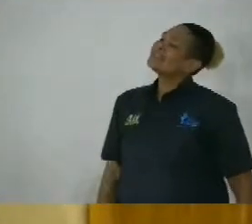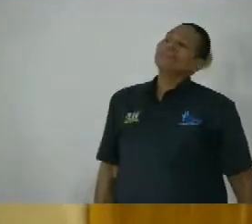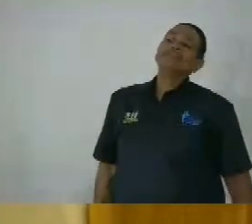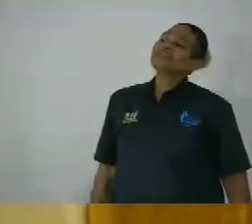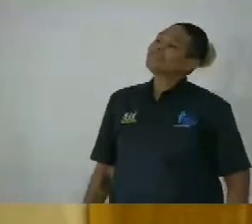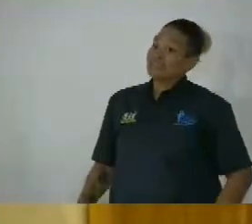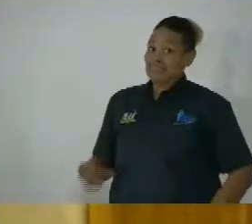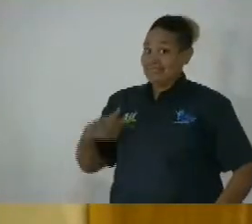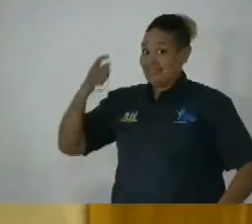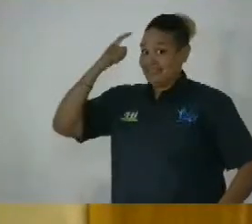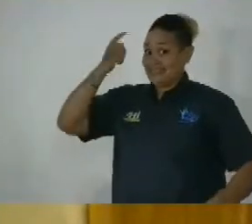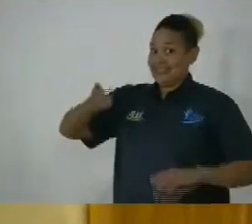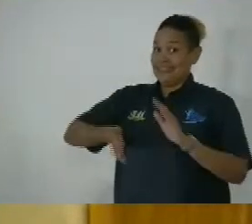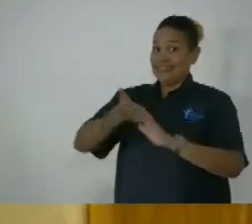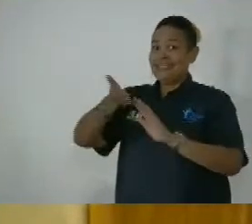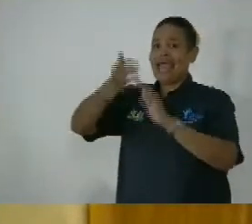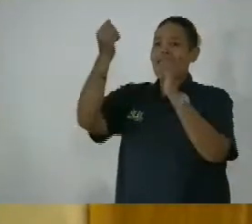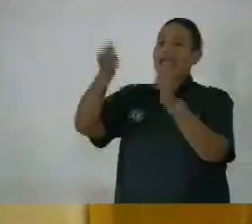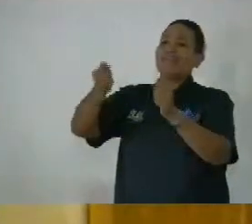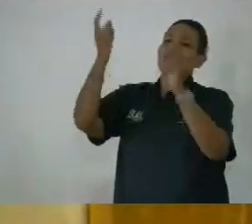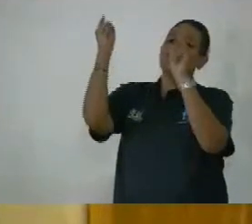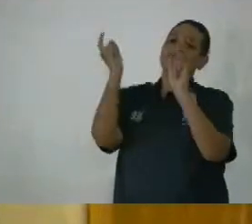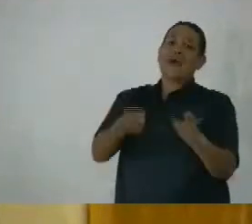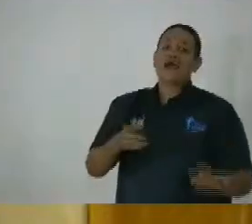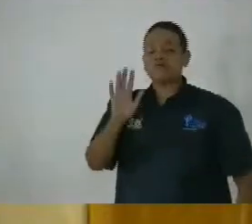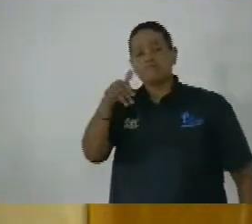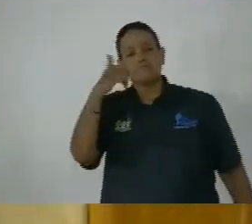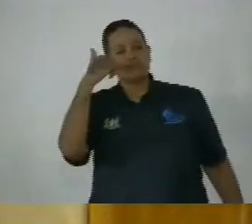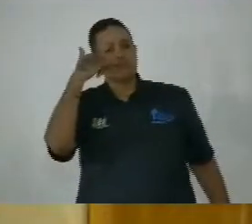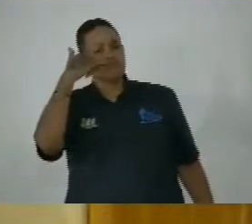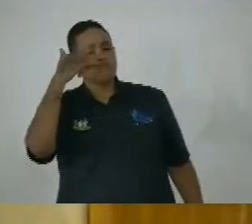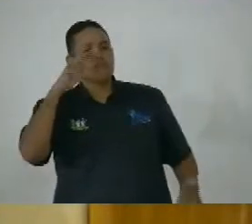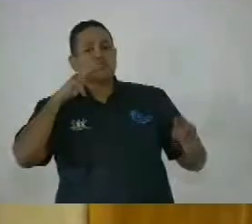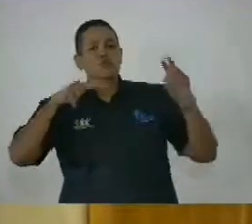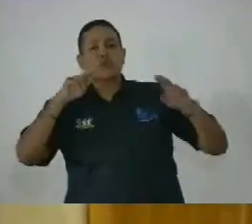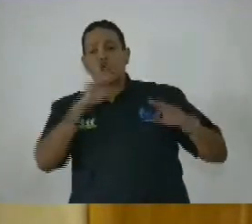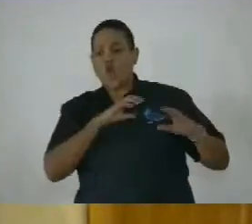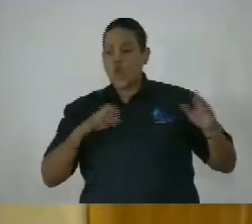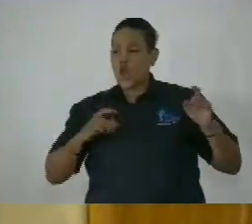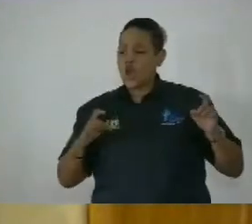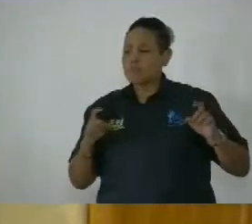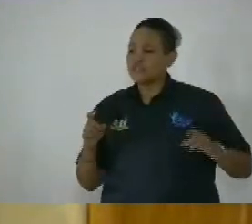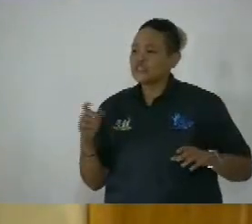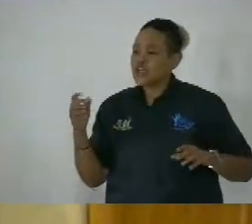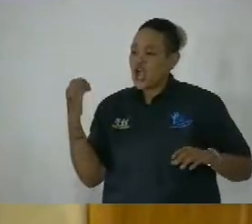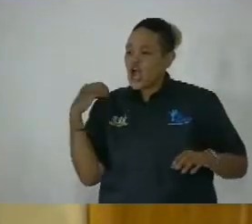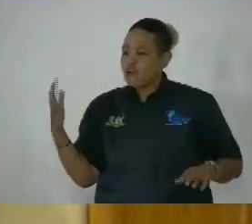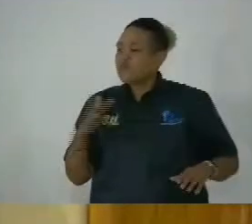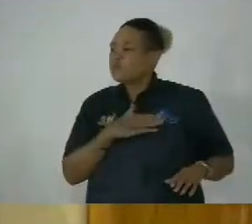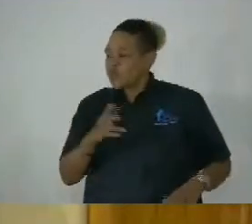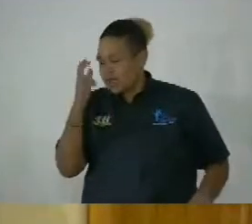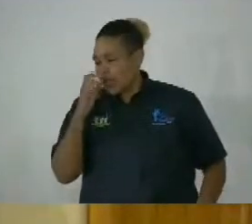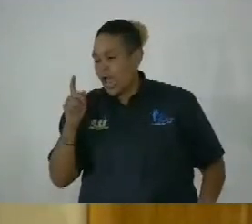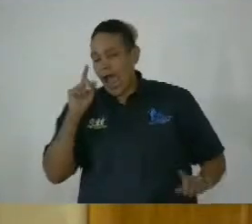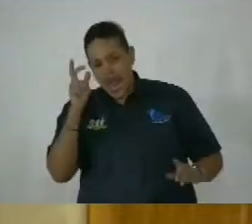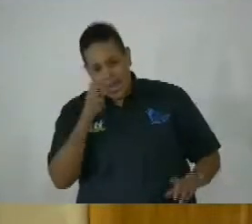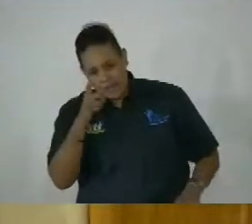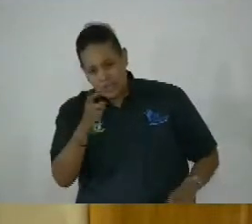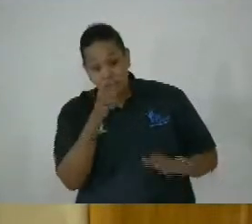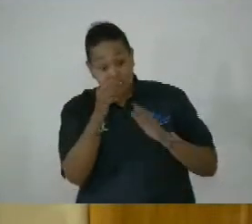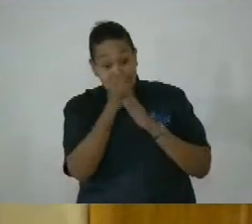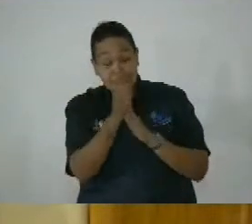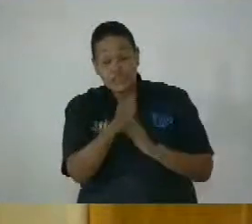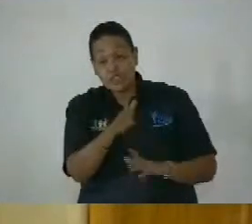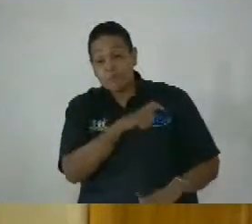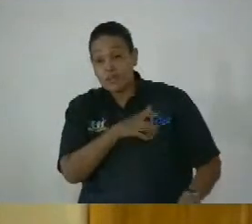officer operated excessively, call your superintendent or the commissioner's office. They are willing to hear and listen. The leadership of the